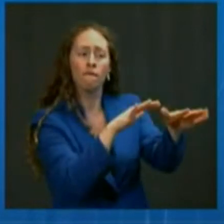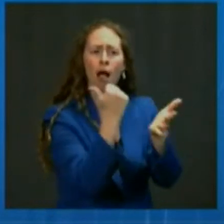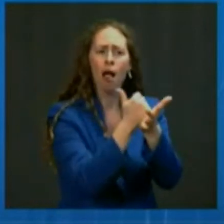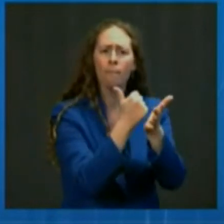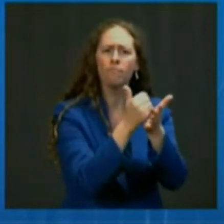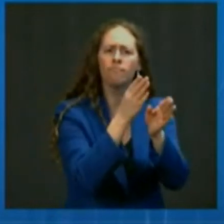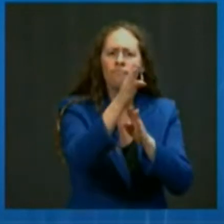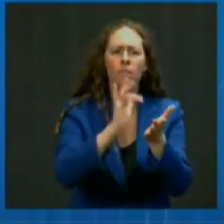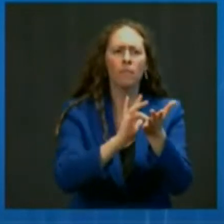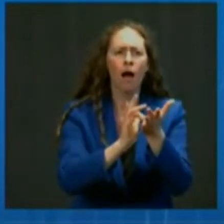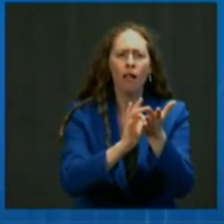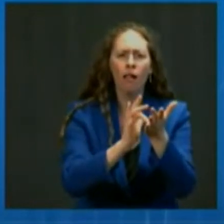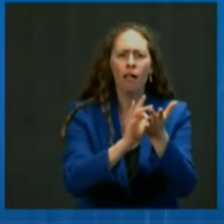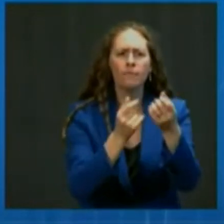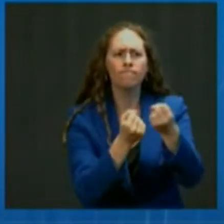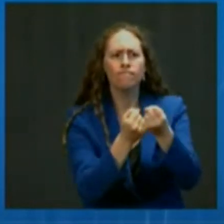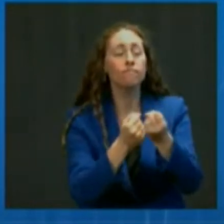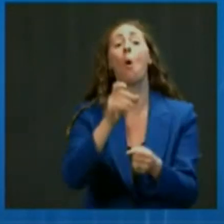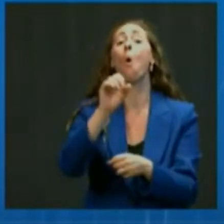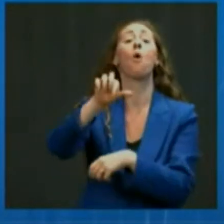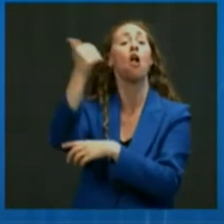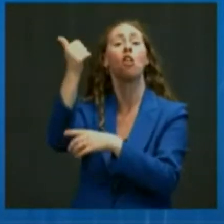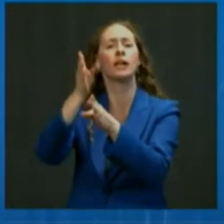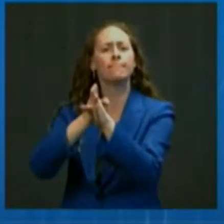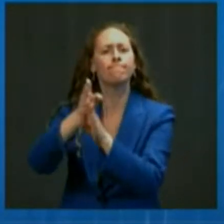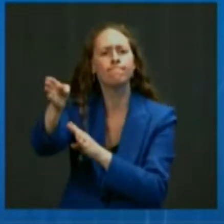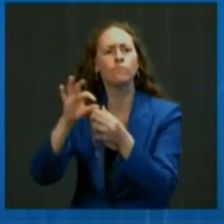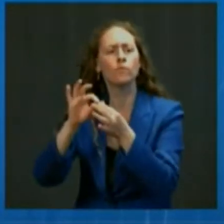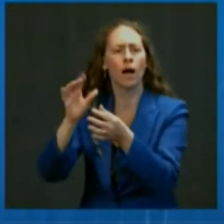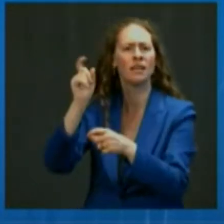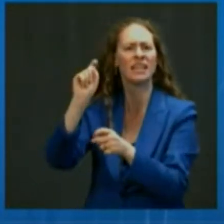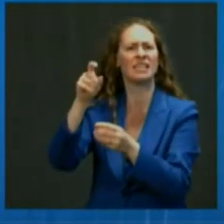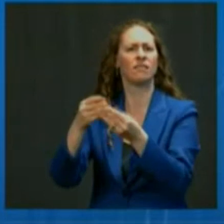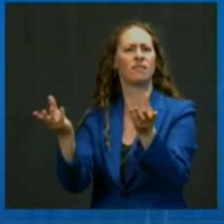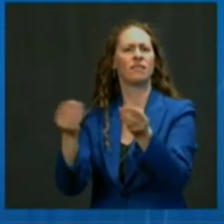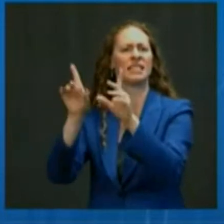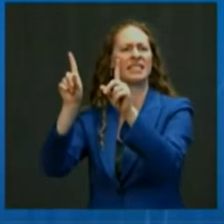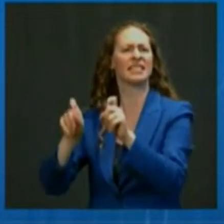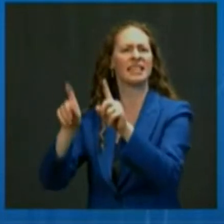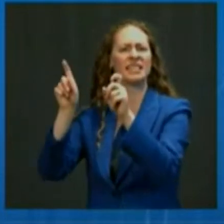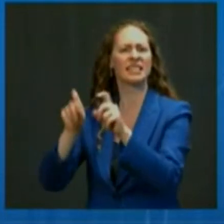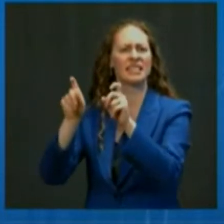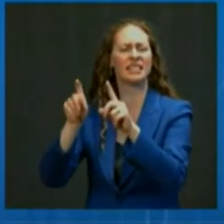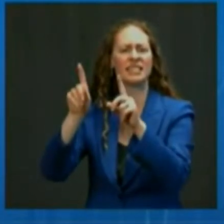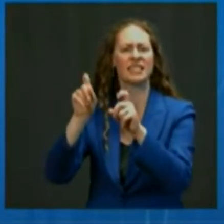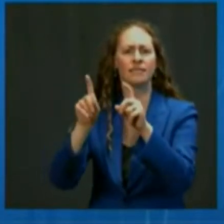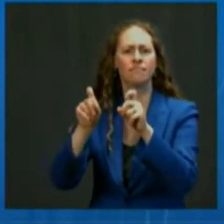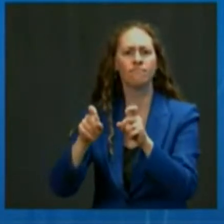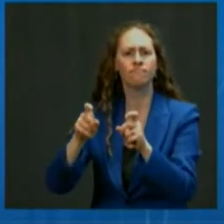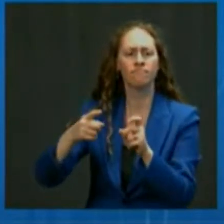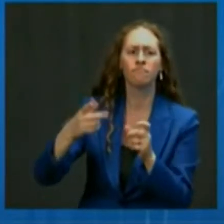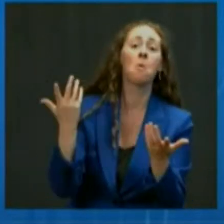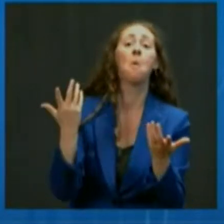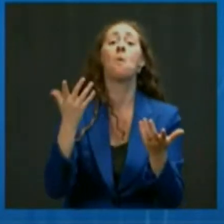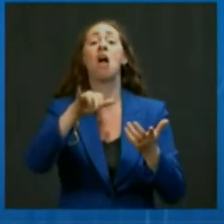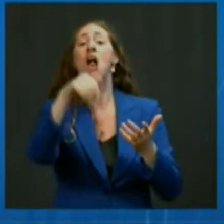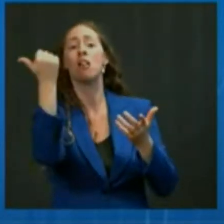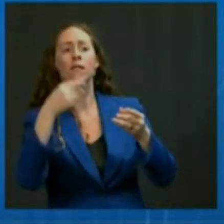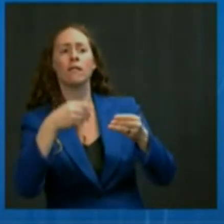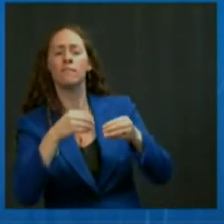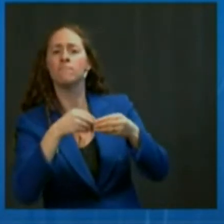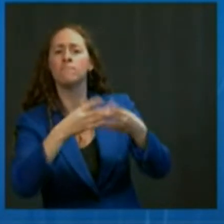testing sites, to surging critical assets like ventilators and ambulance to strained